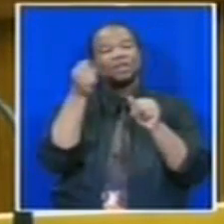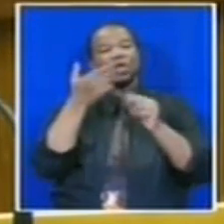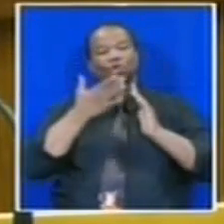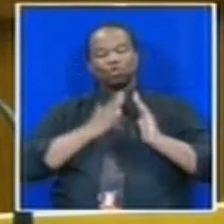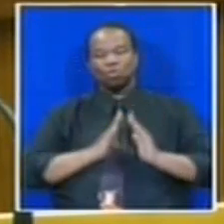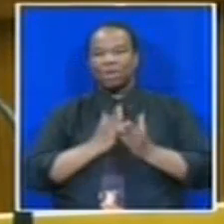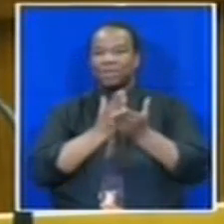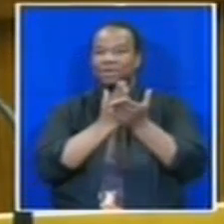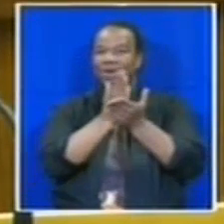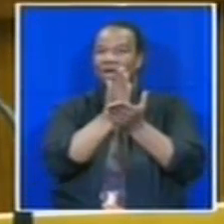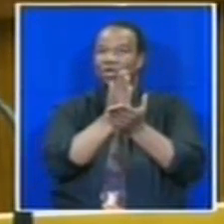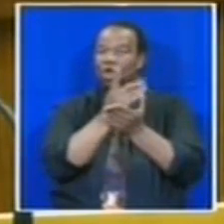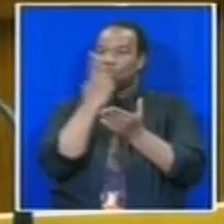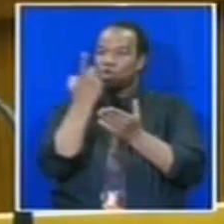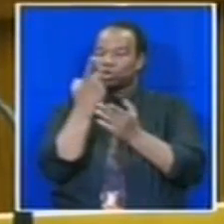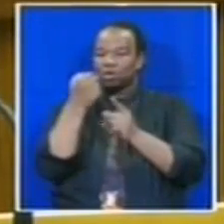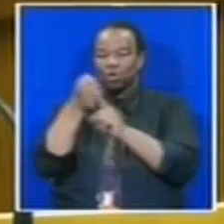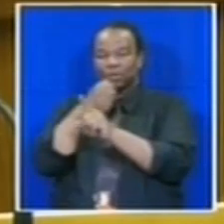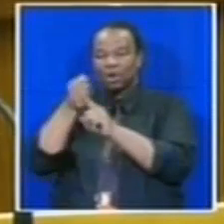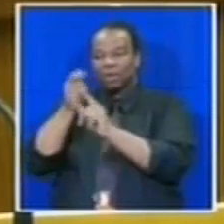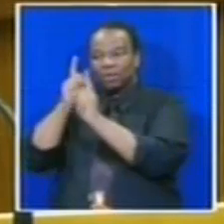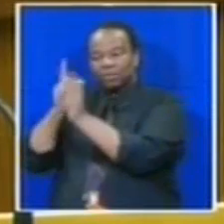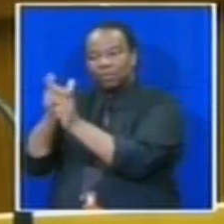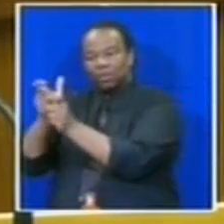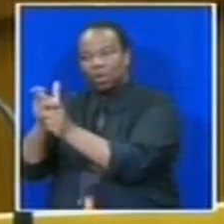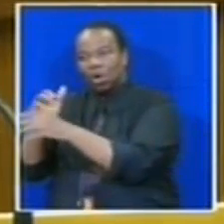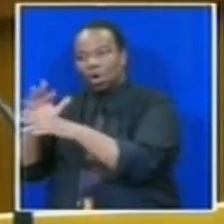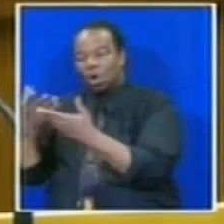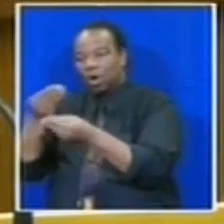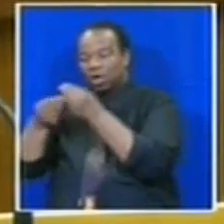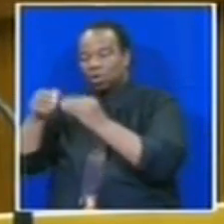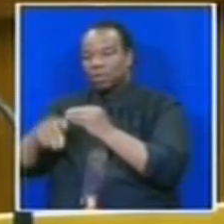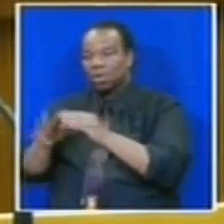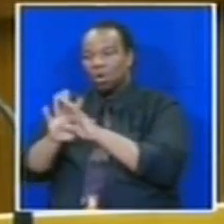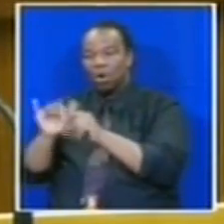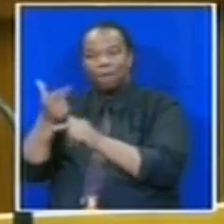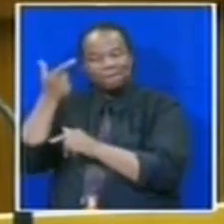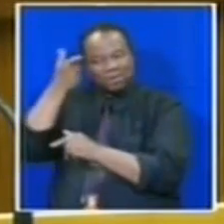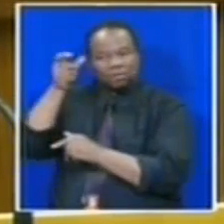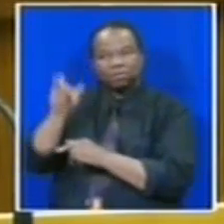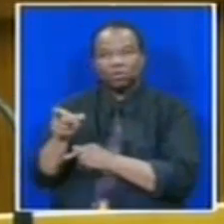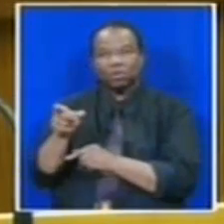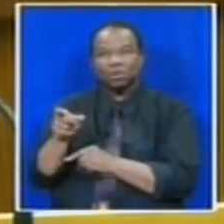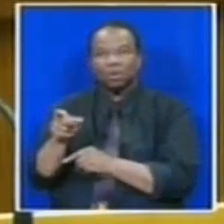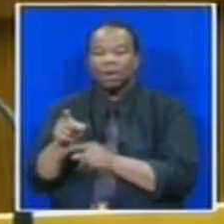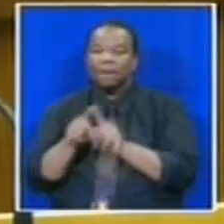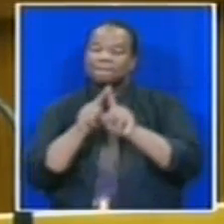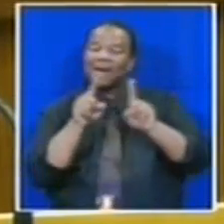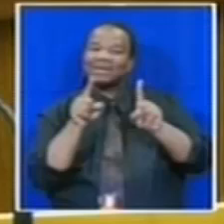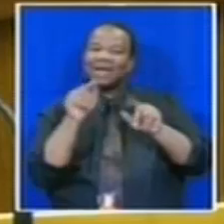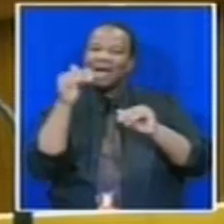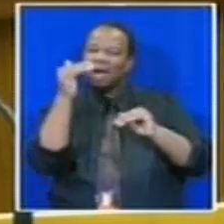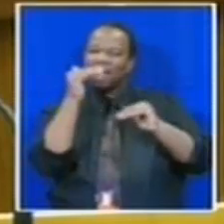only violated by terrorism, repression, or assassination, but also by unfair